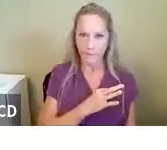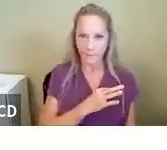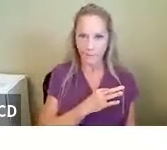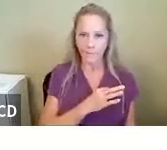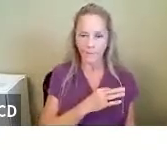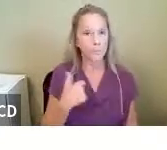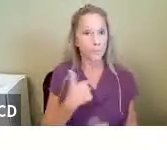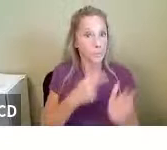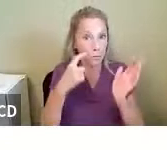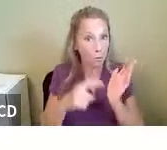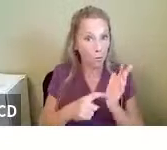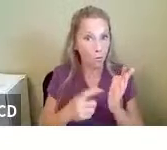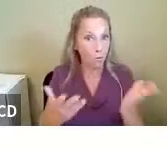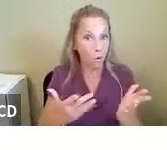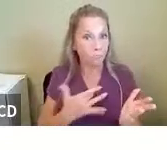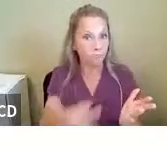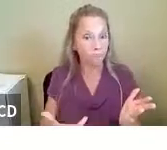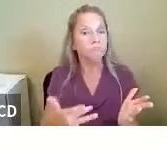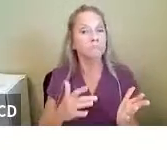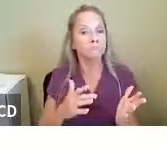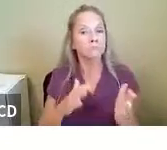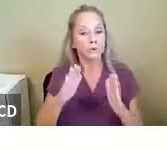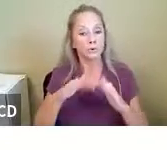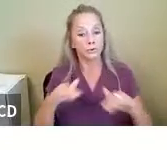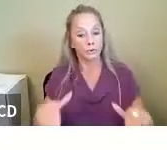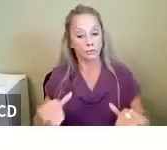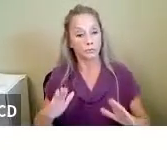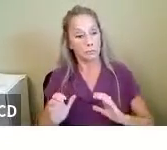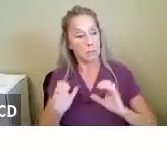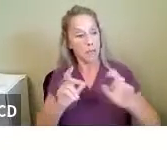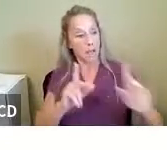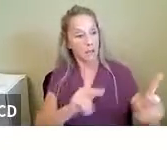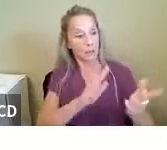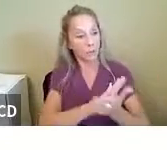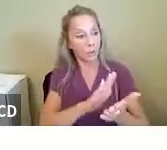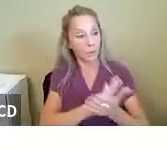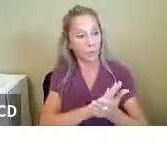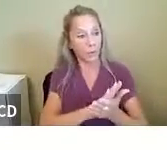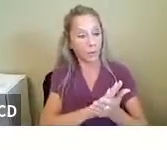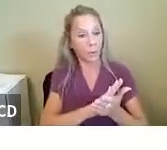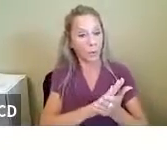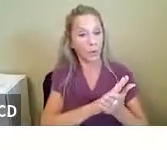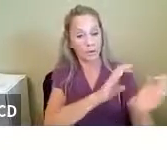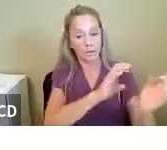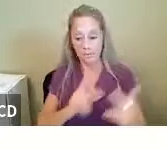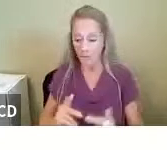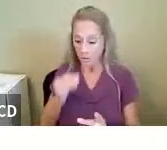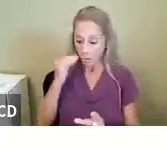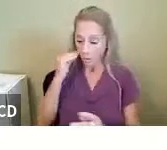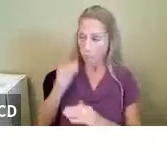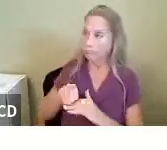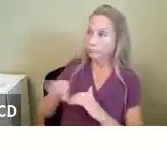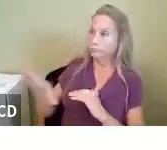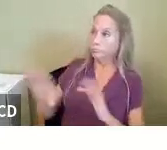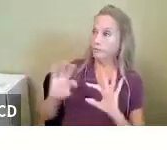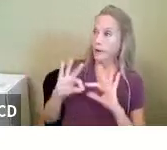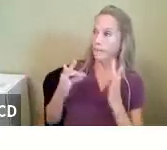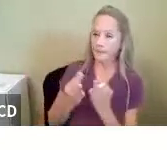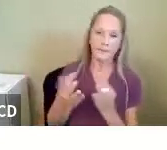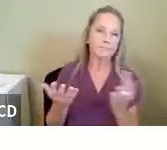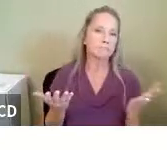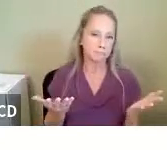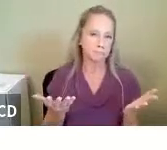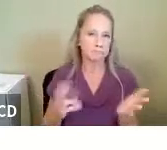that as children have gone back to school, families are being affected with, and that's pretty much explains most